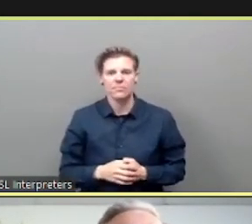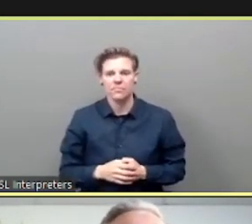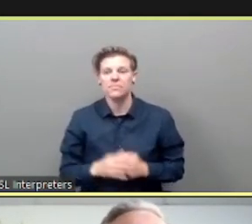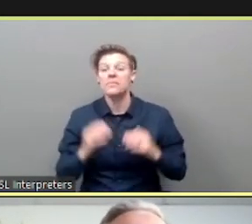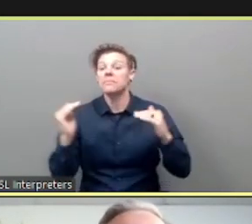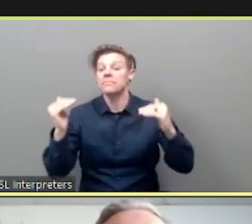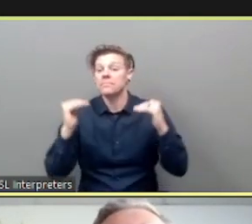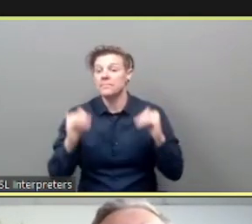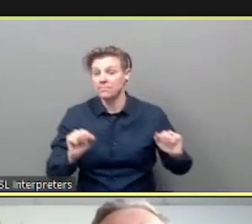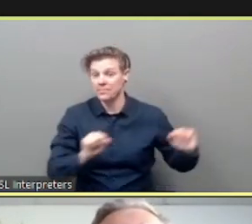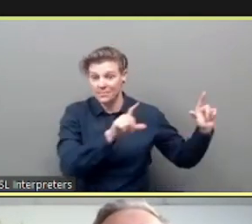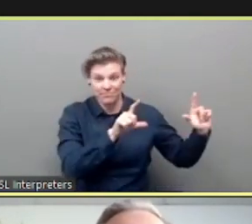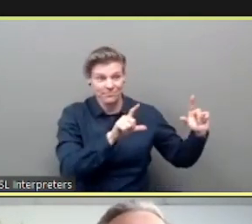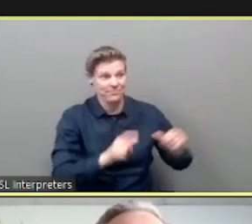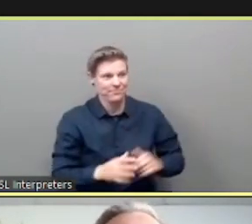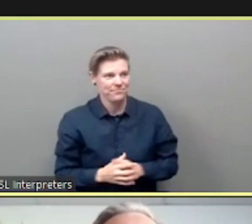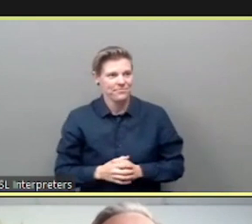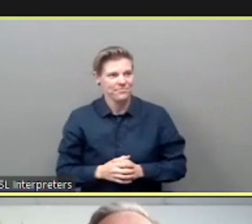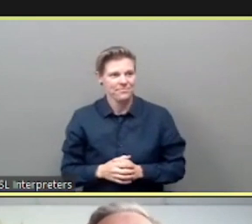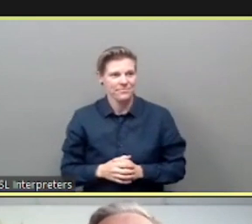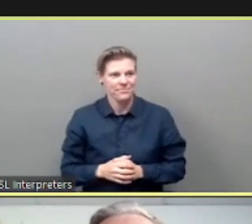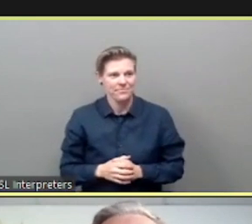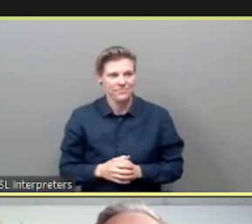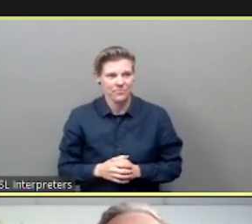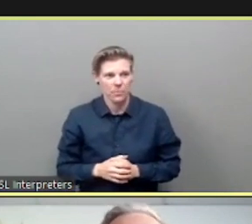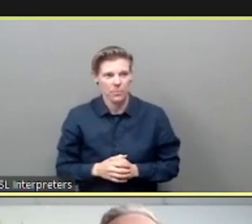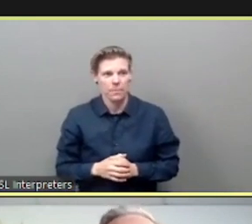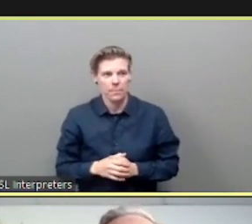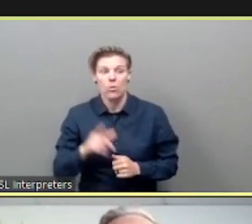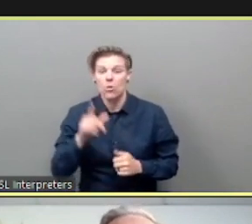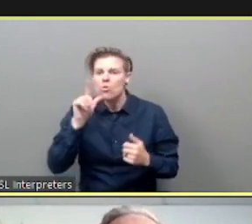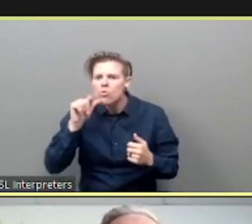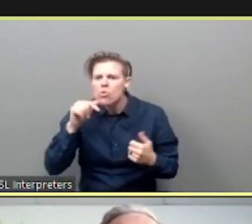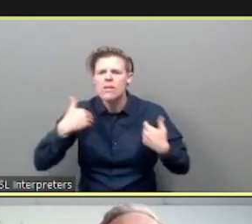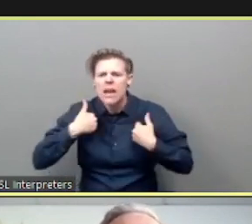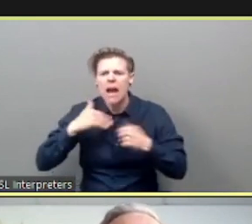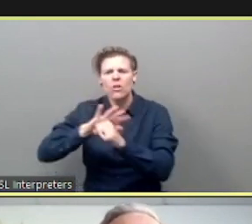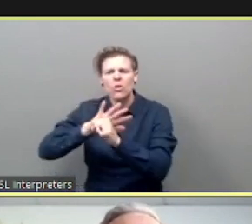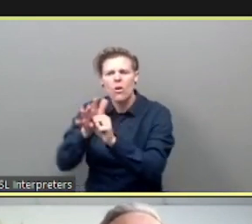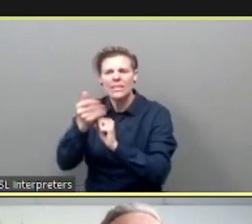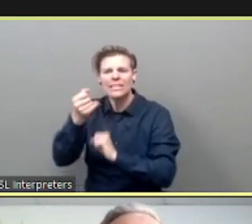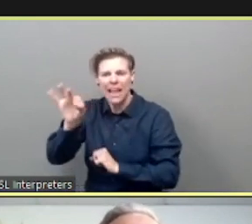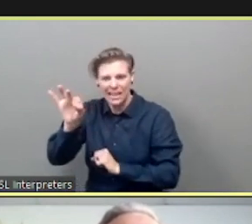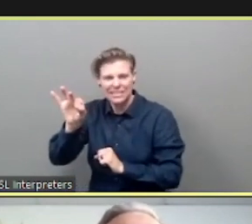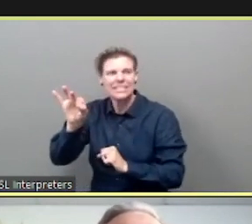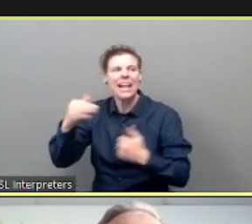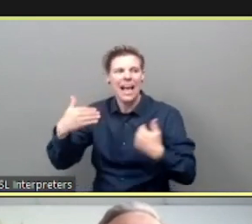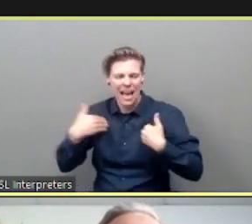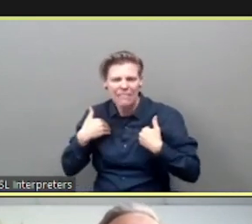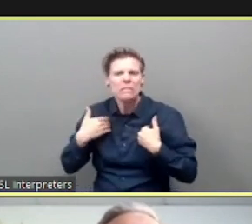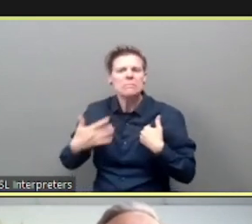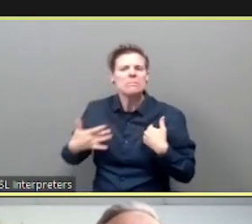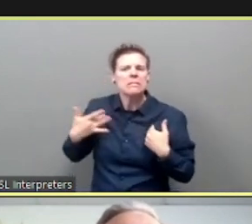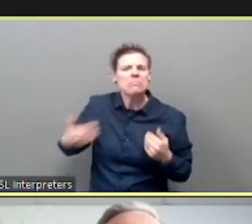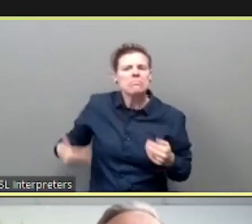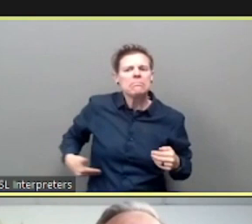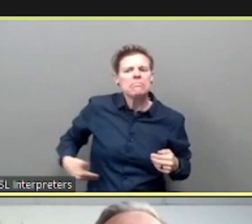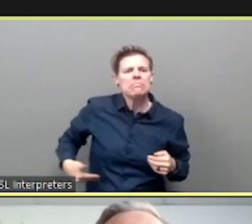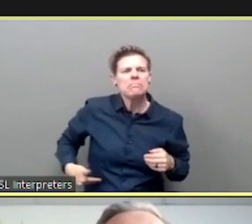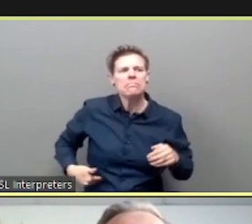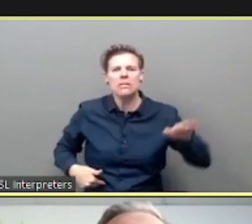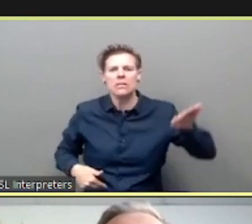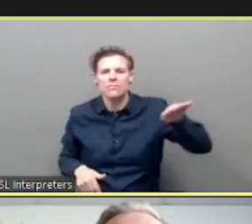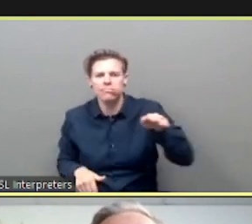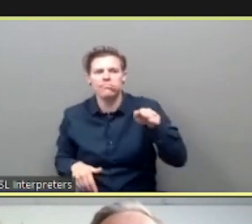Also, our test positivity is rising. We think some of this may be due to people doing more home testing. In